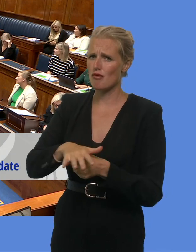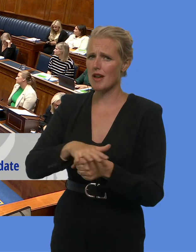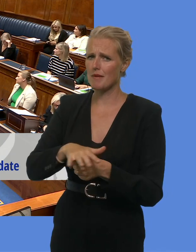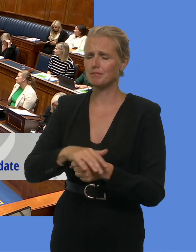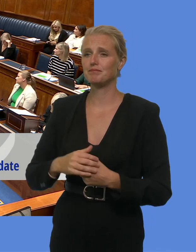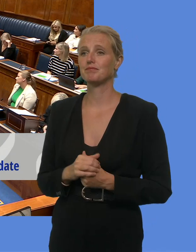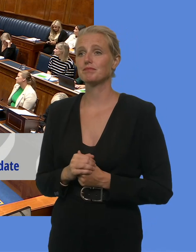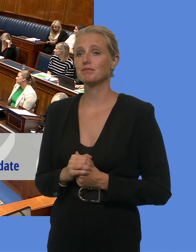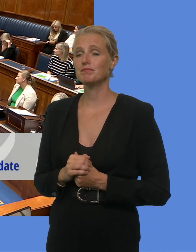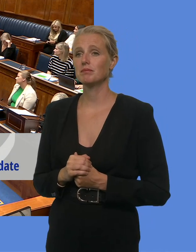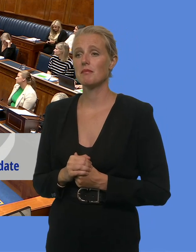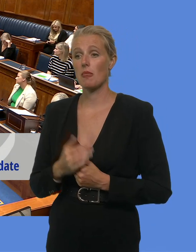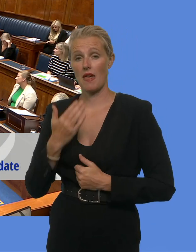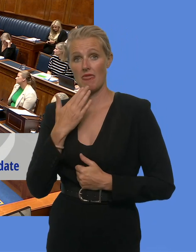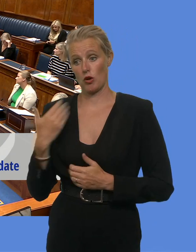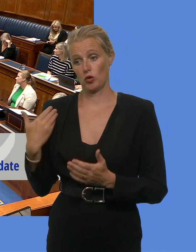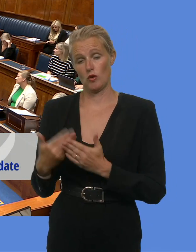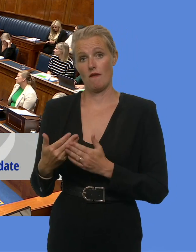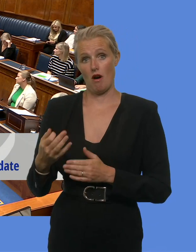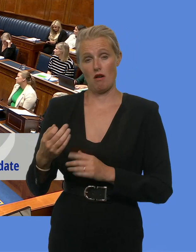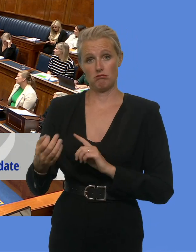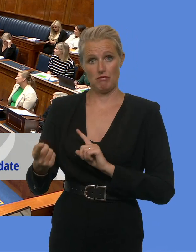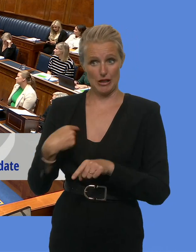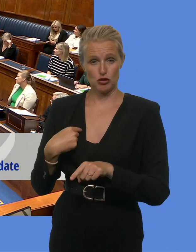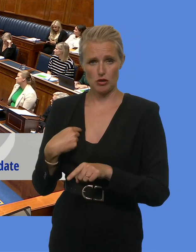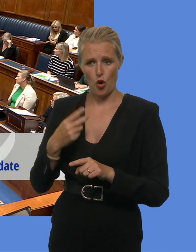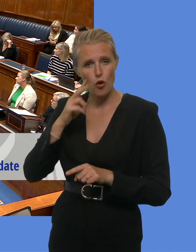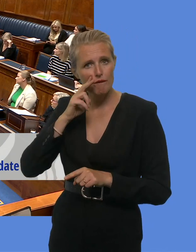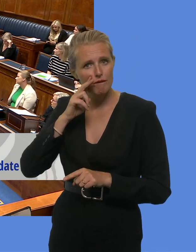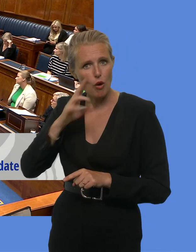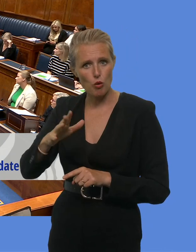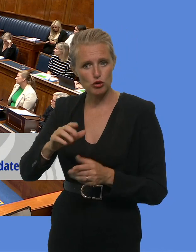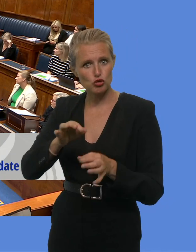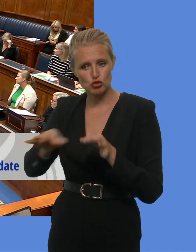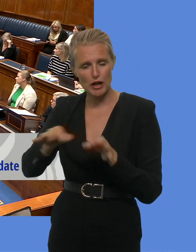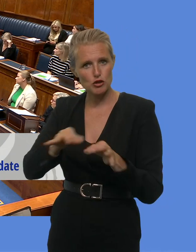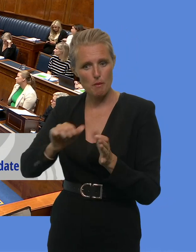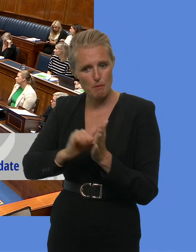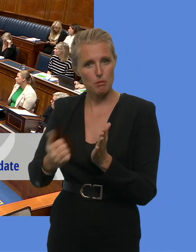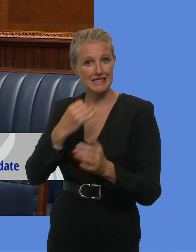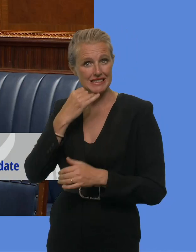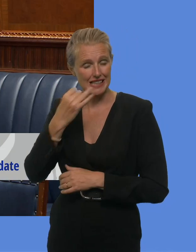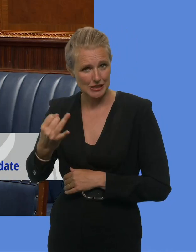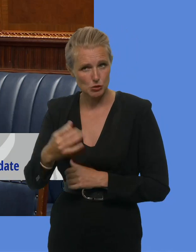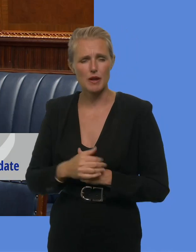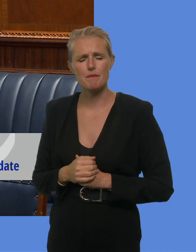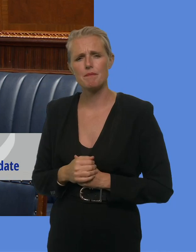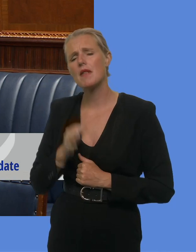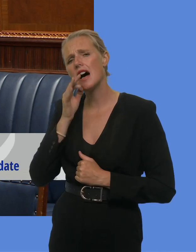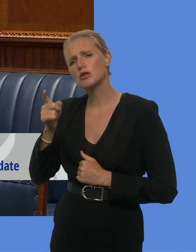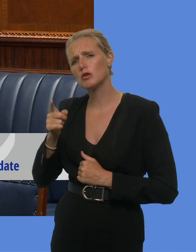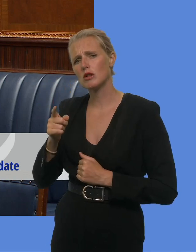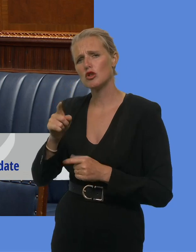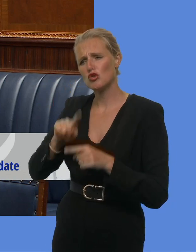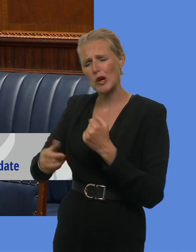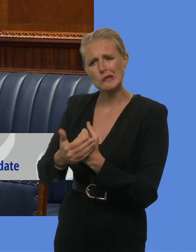Minister for her answers so far, and I look forward to the publication of the strategy next week. Can you give any assurances that the community and voluntary sector